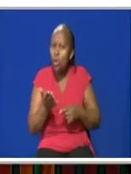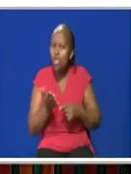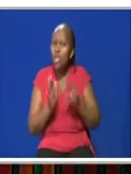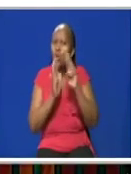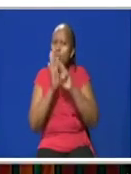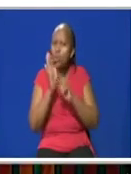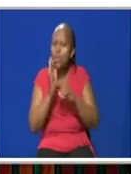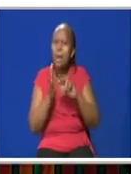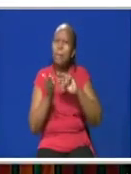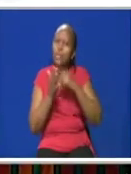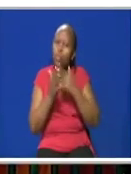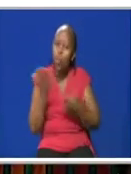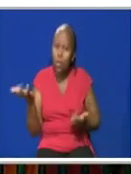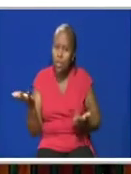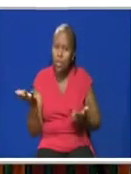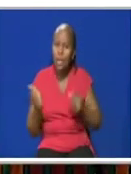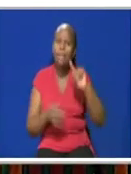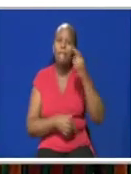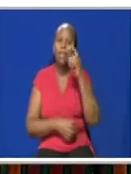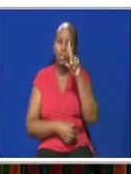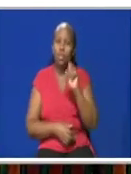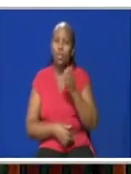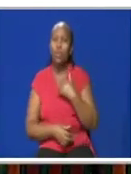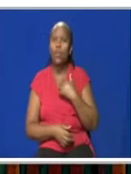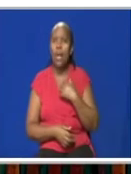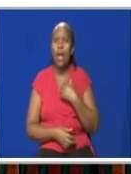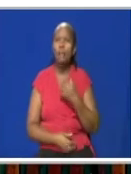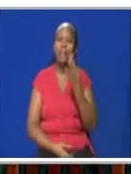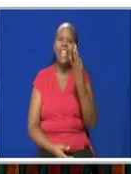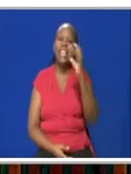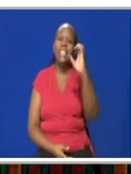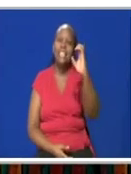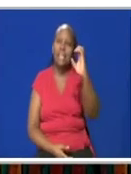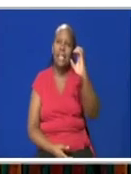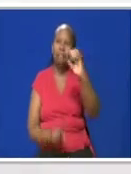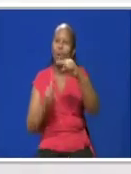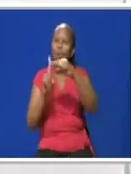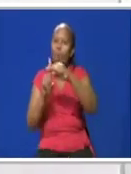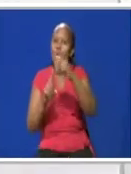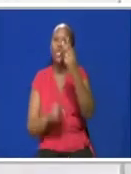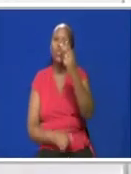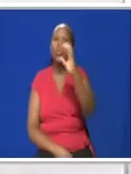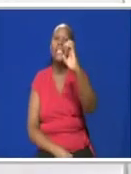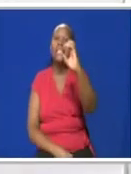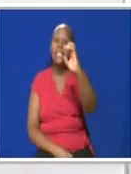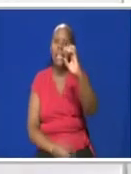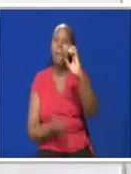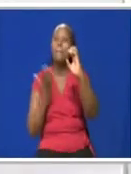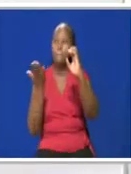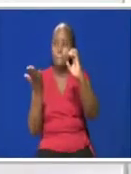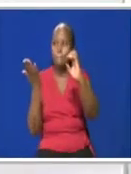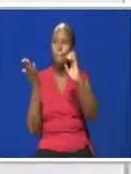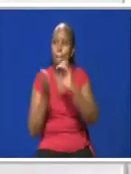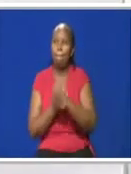rule entails. The first question we have seen is 3c plus 2c.